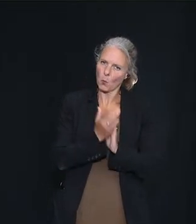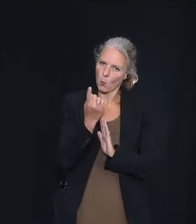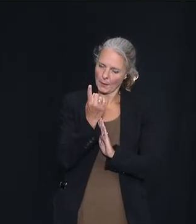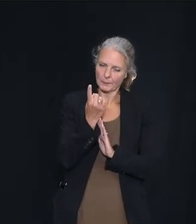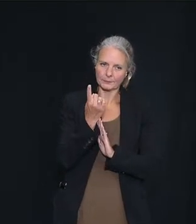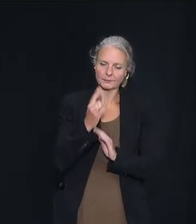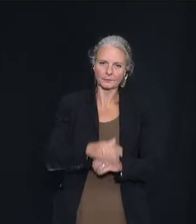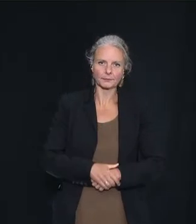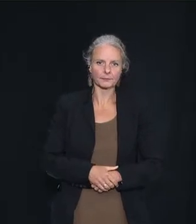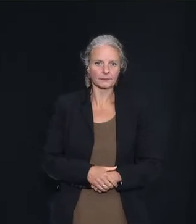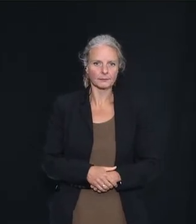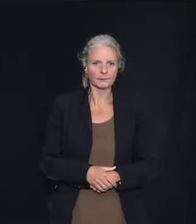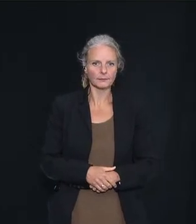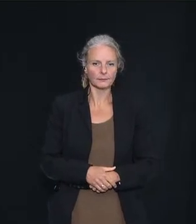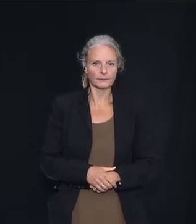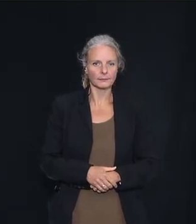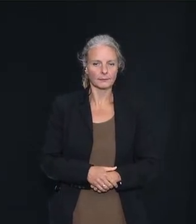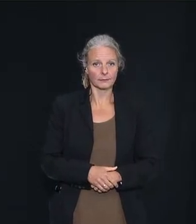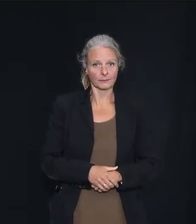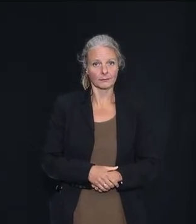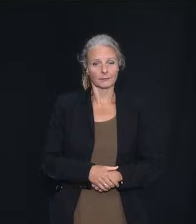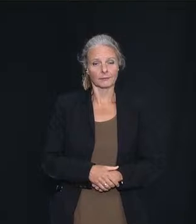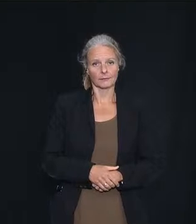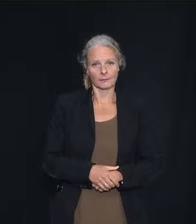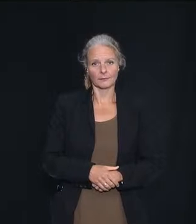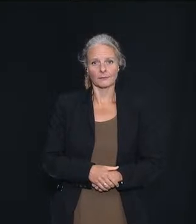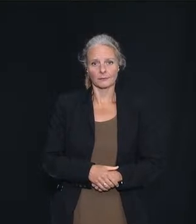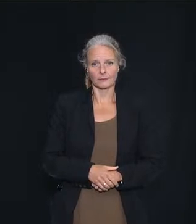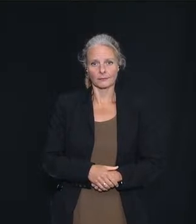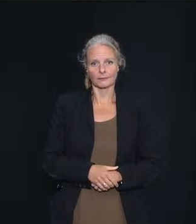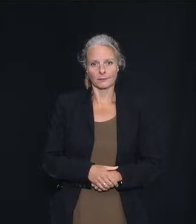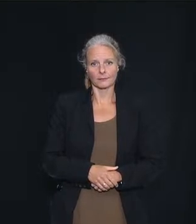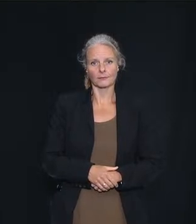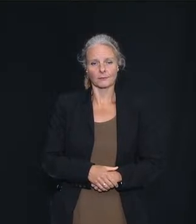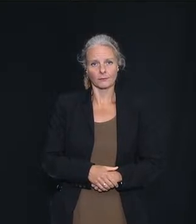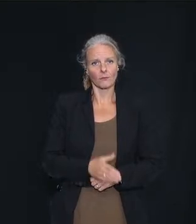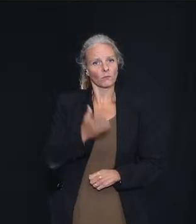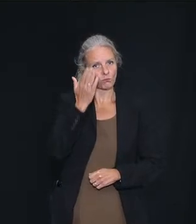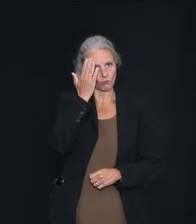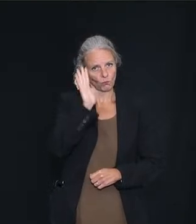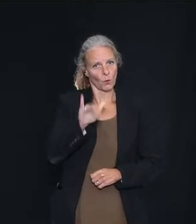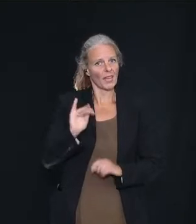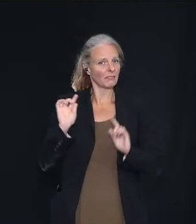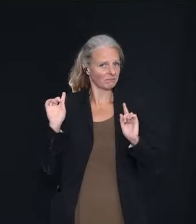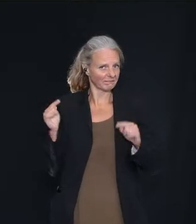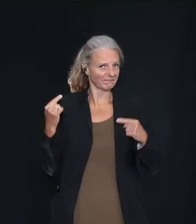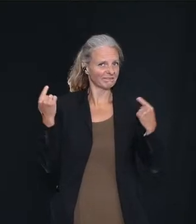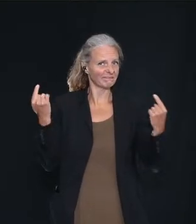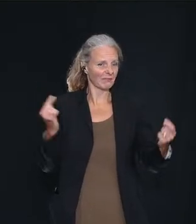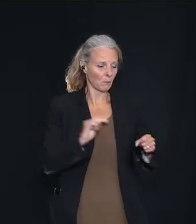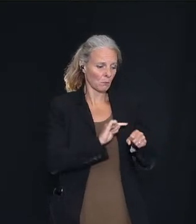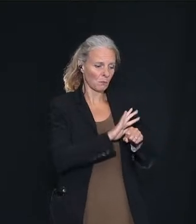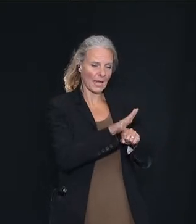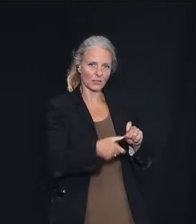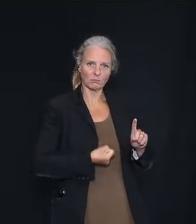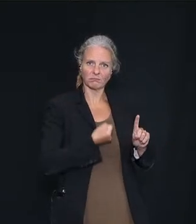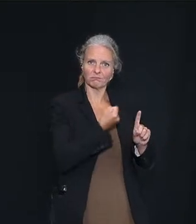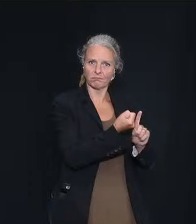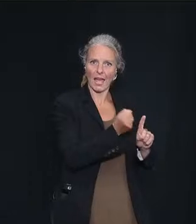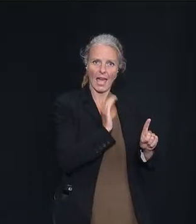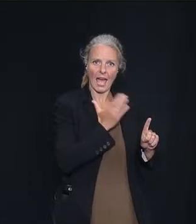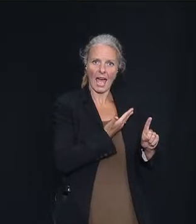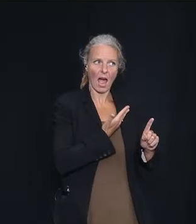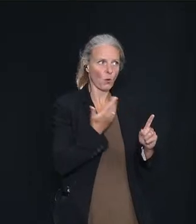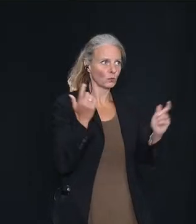You know, with the pandemic, a lot of things changed in our ceremonies, and we had no choice but